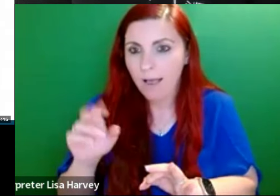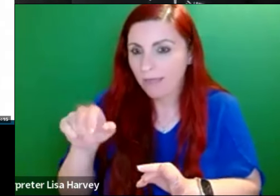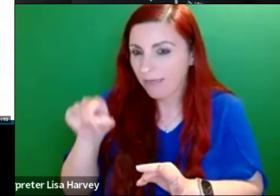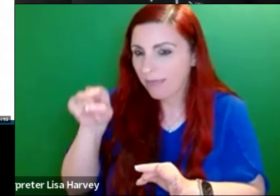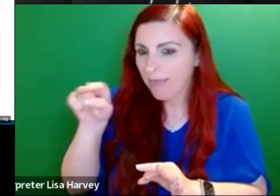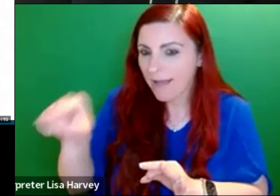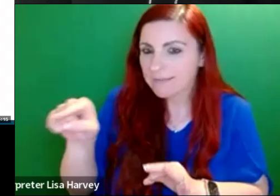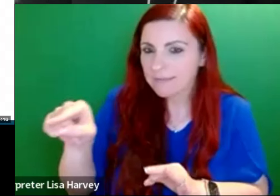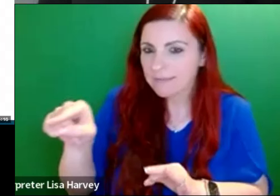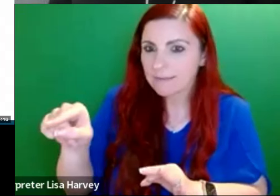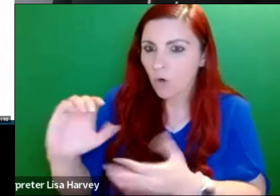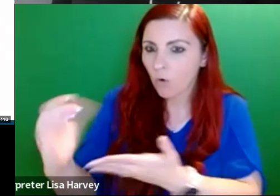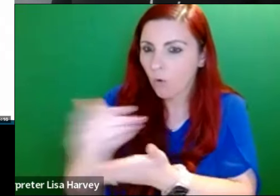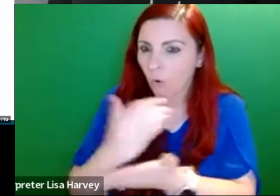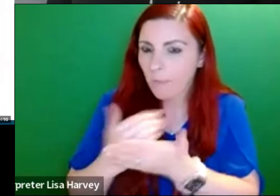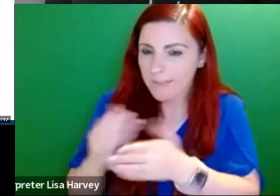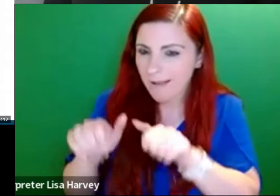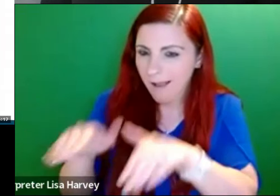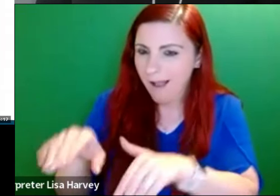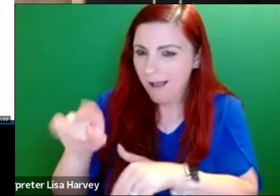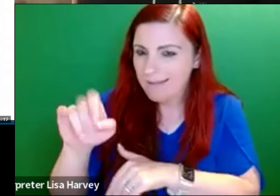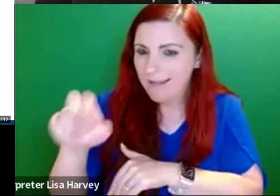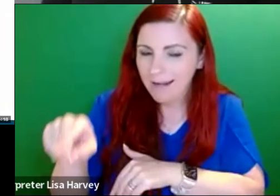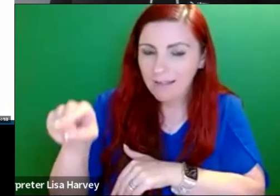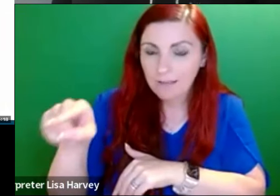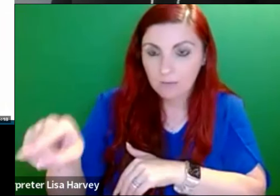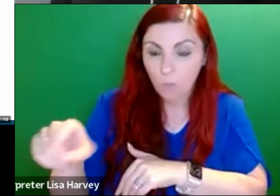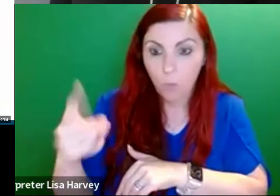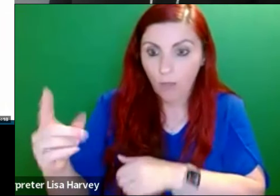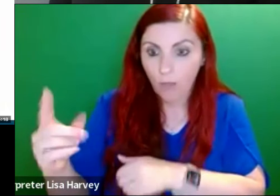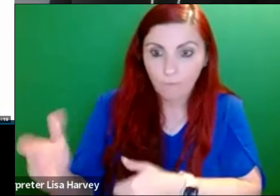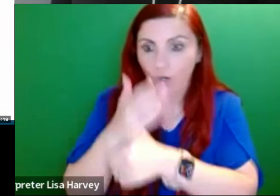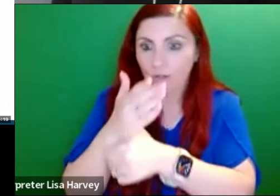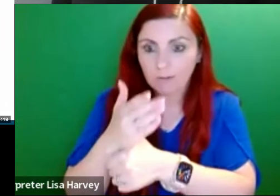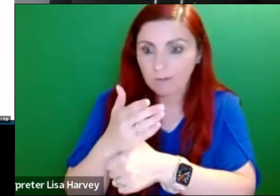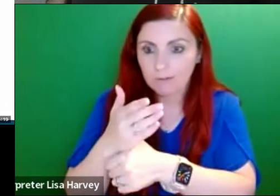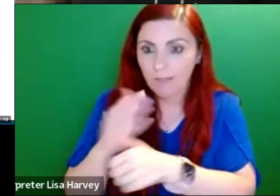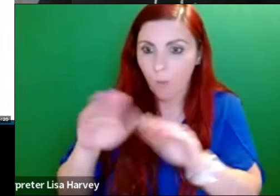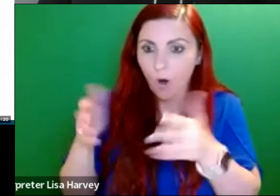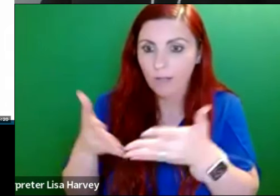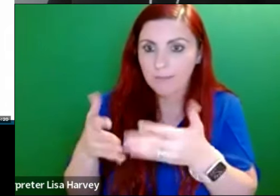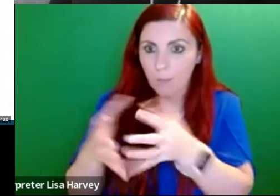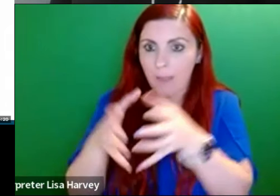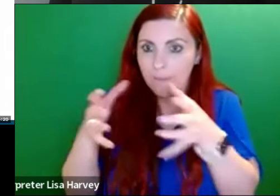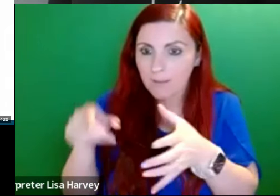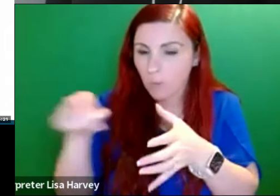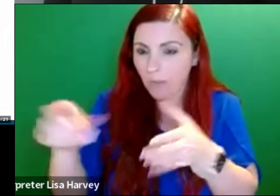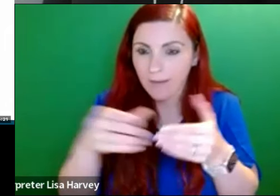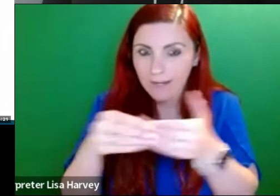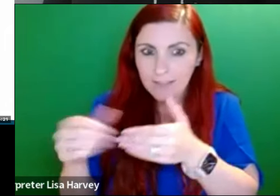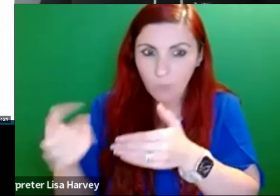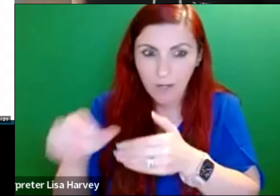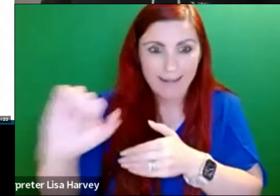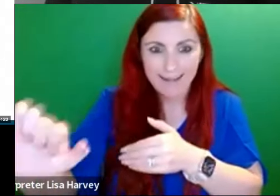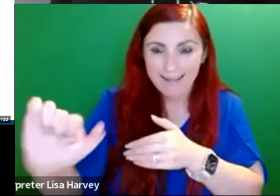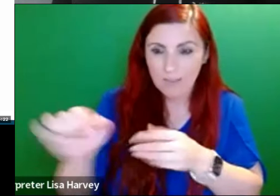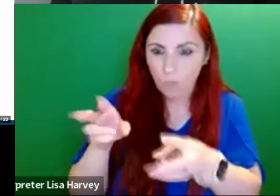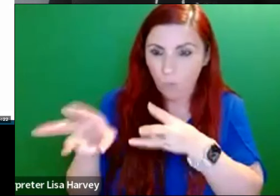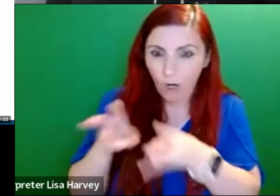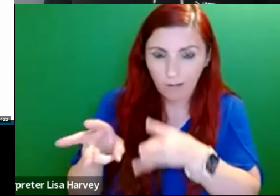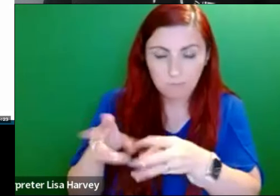Auslan Corpus is one of the front runners of sign language corpora in the world. And Trevor Johnson's work is very well